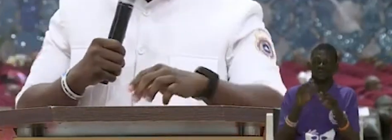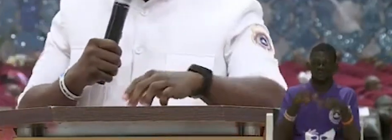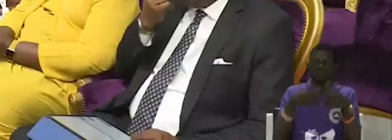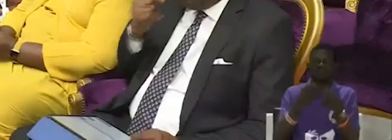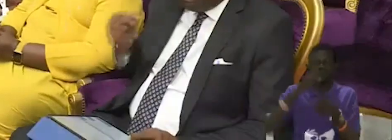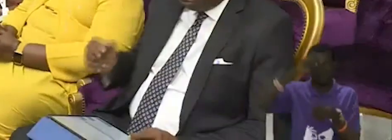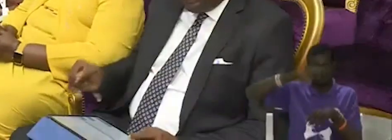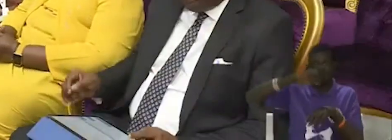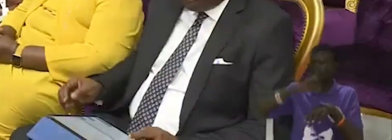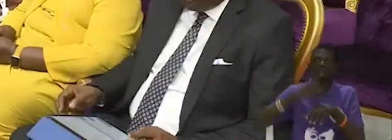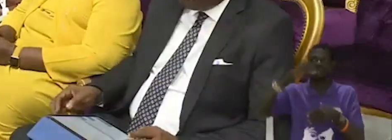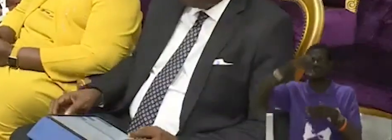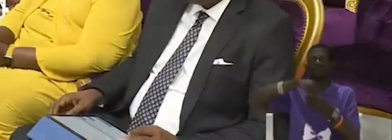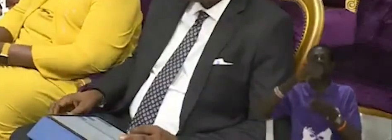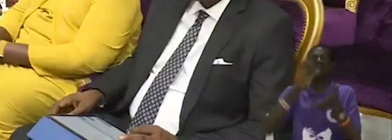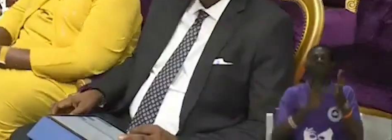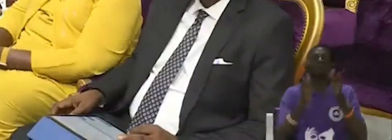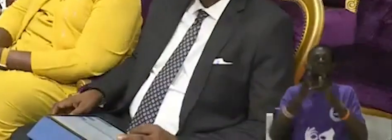in Jesus' name.